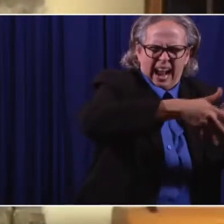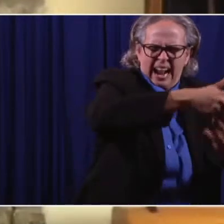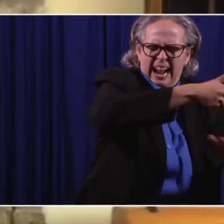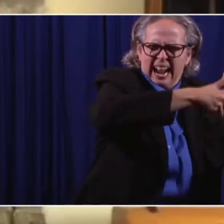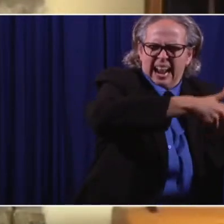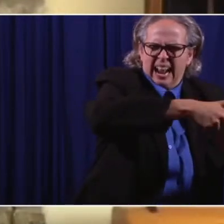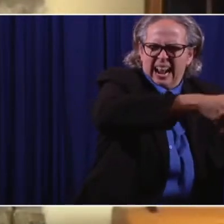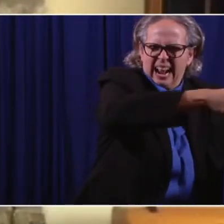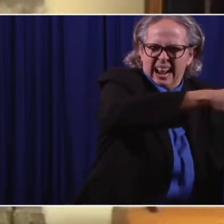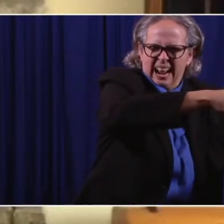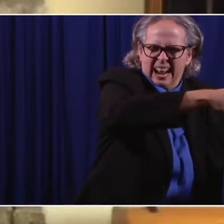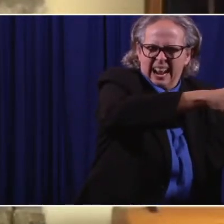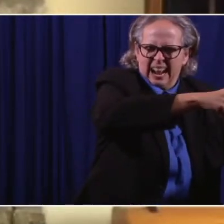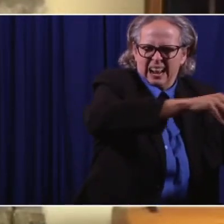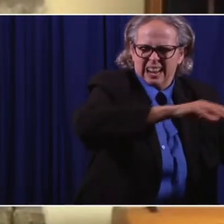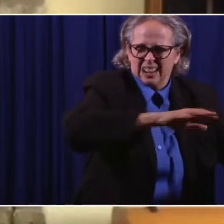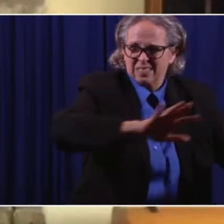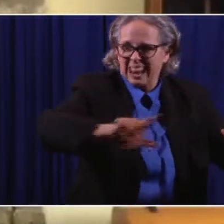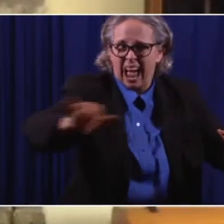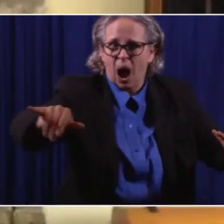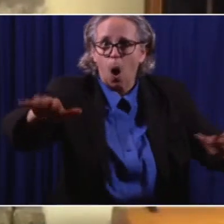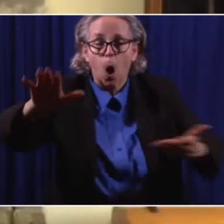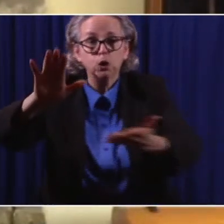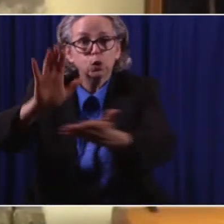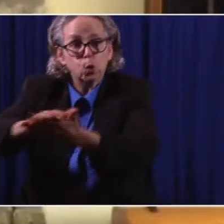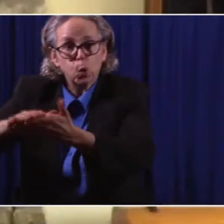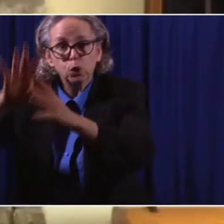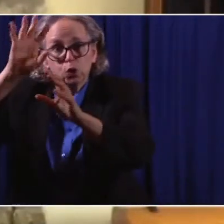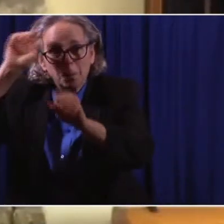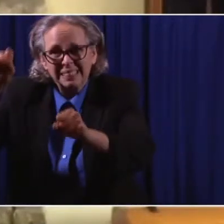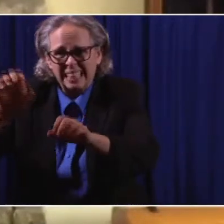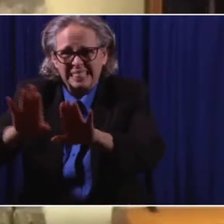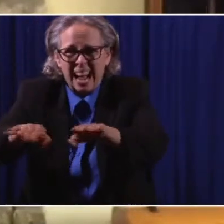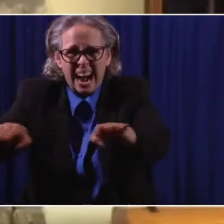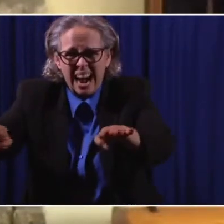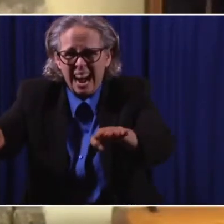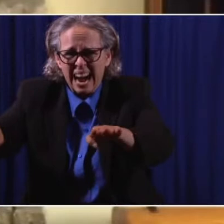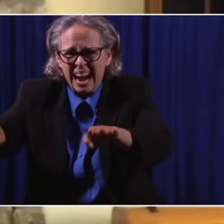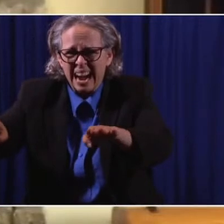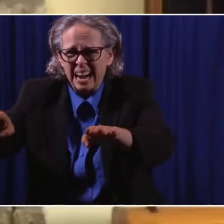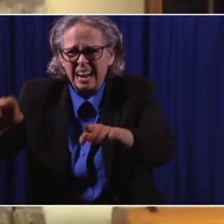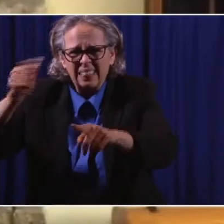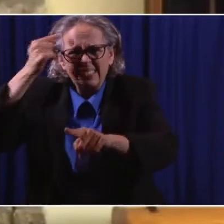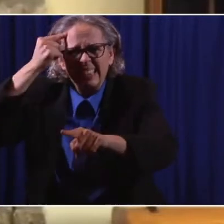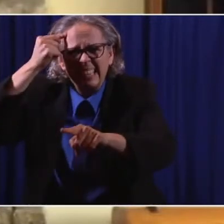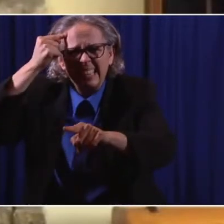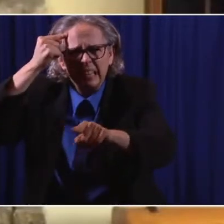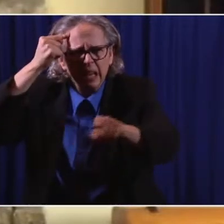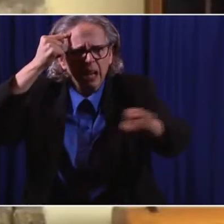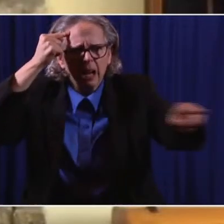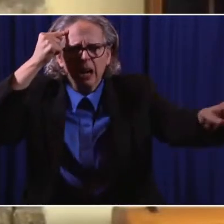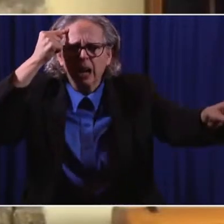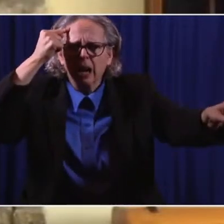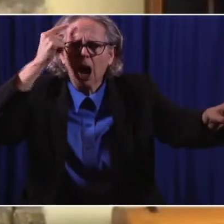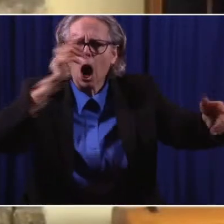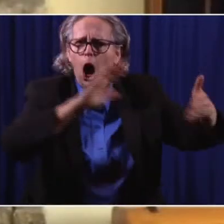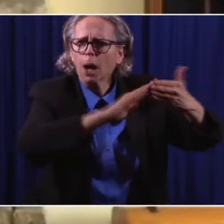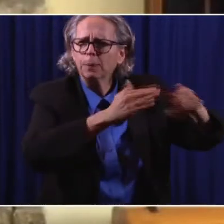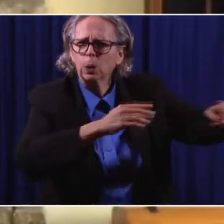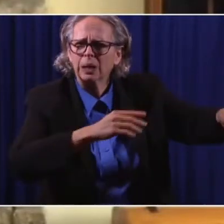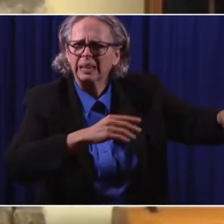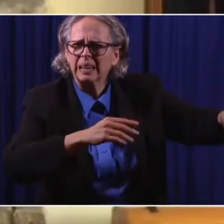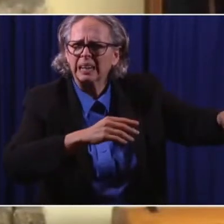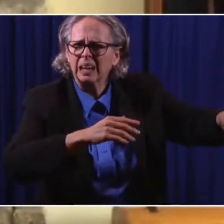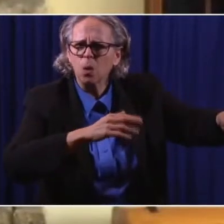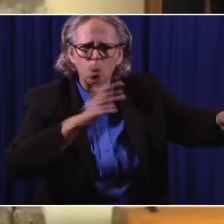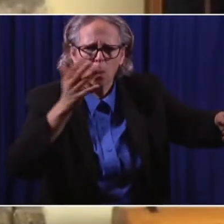I would ask our superintendents, take all that into consideration, in the same way with parents. I think